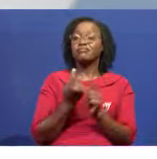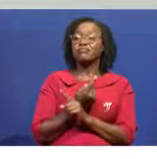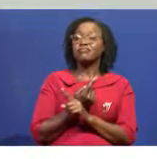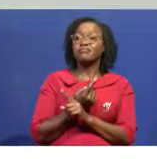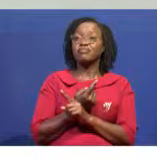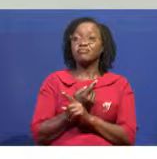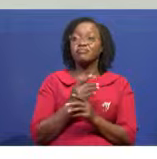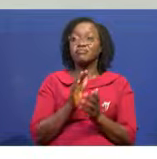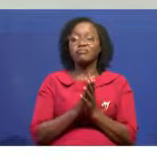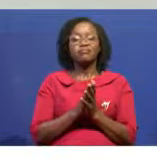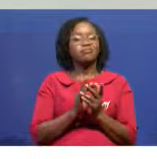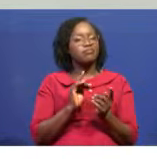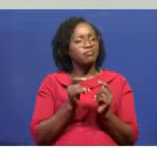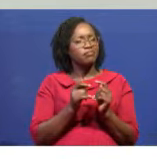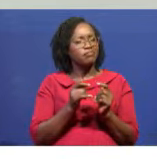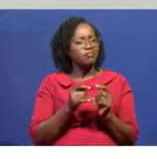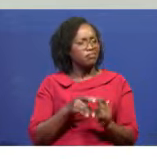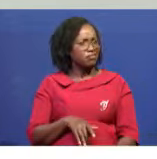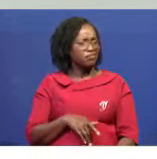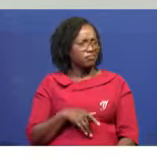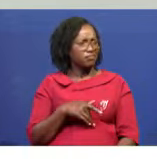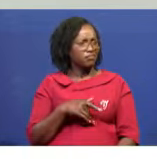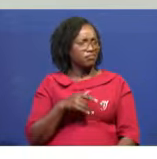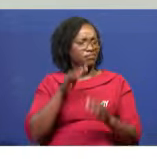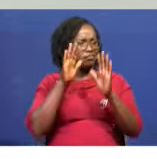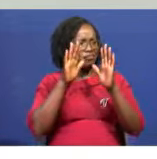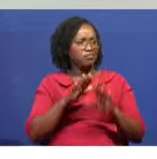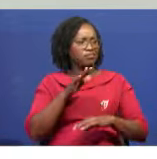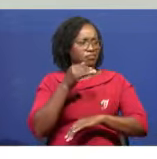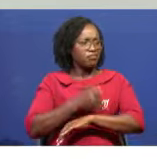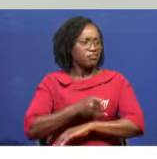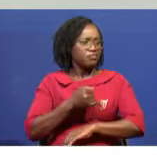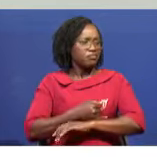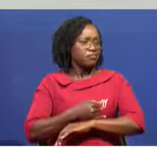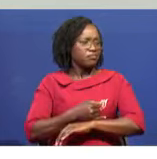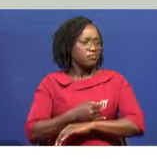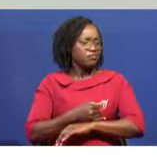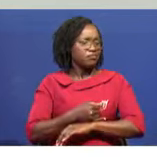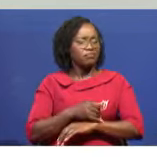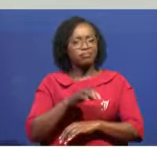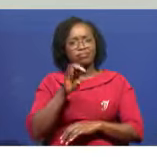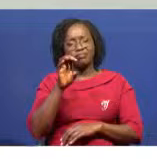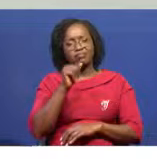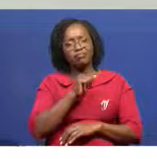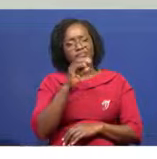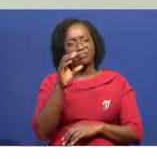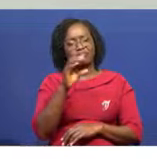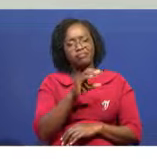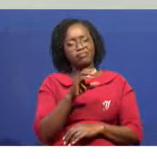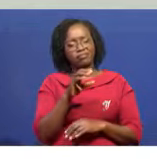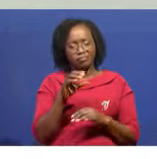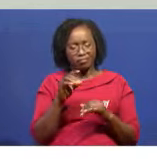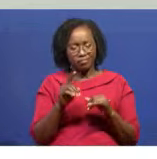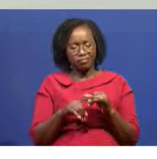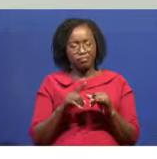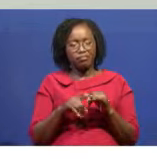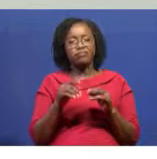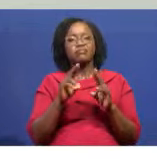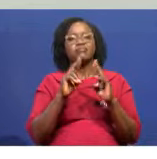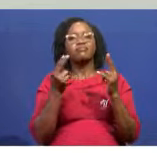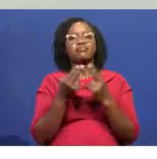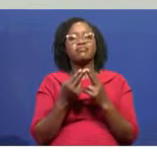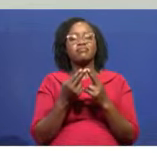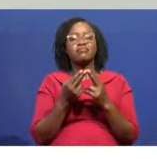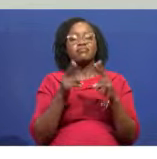maybe let me rephrase that question. Do they feel that the relevant institutions, the institutions like the EACC, other units